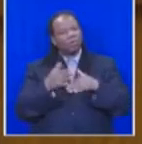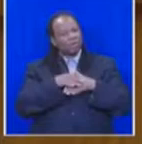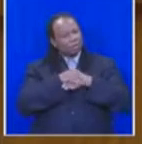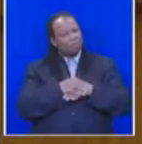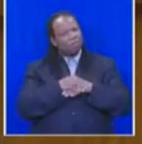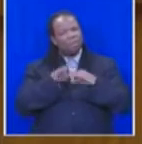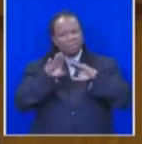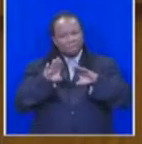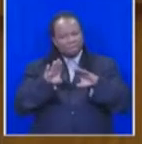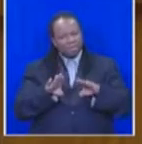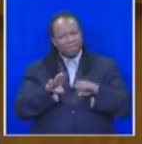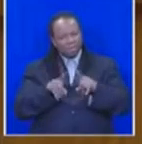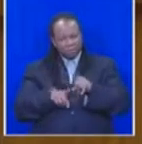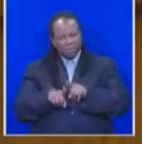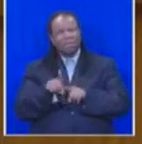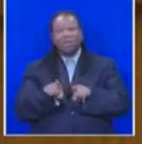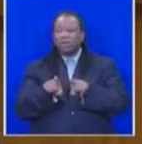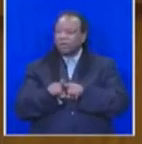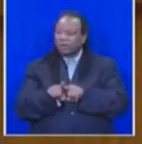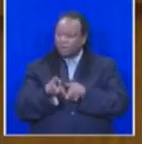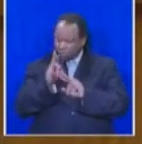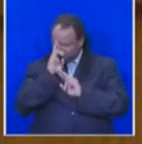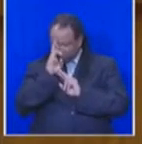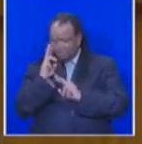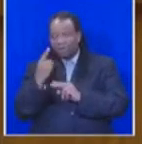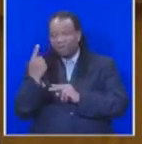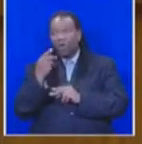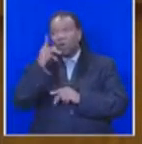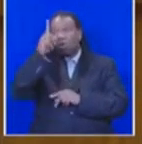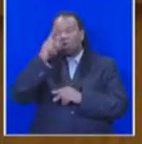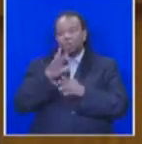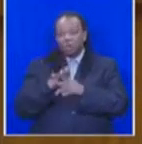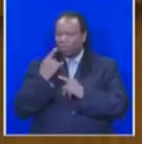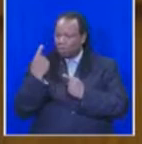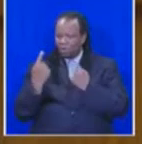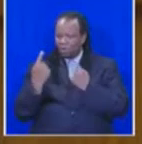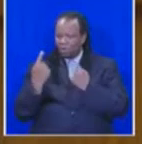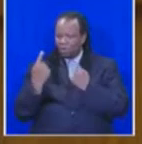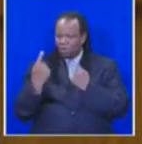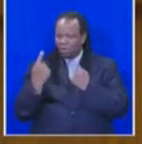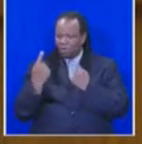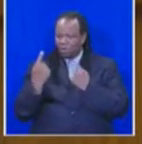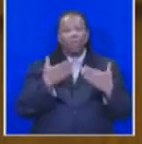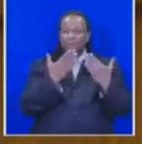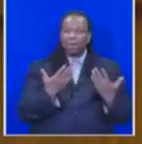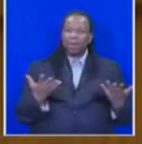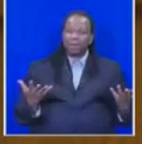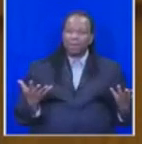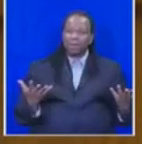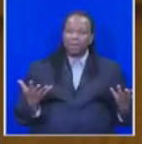and prosperity, where respect for God, for one another, and for prosperity and property becomes the hallmark of our